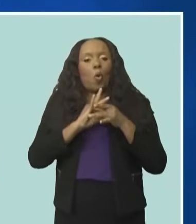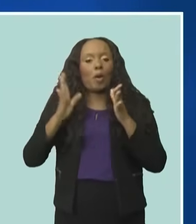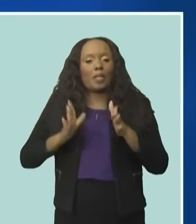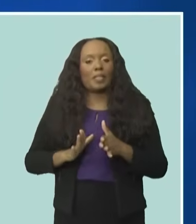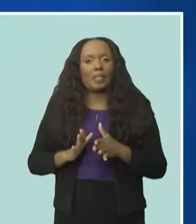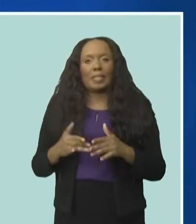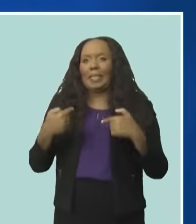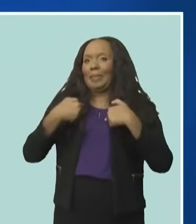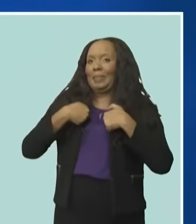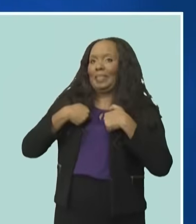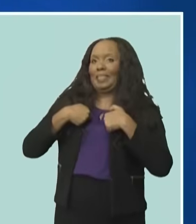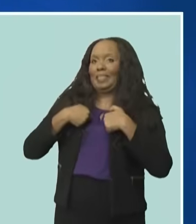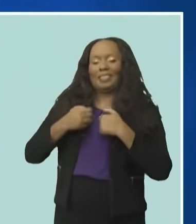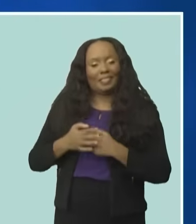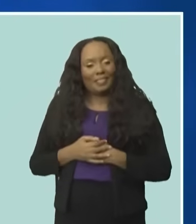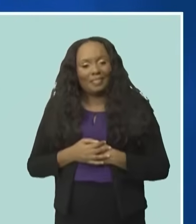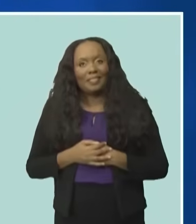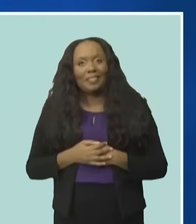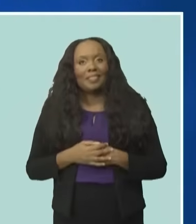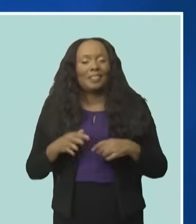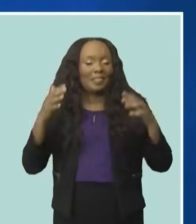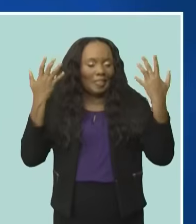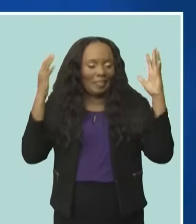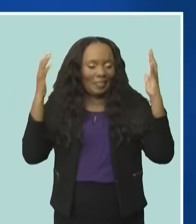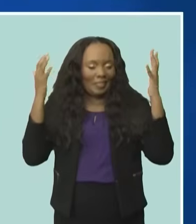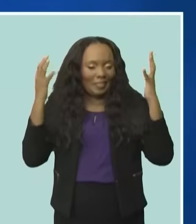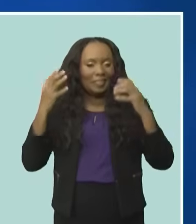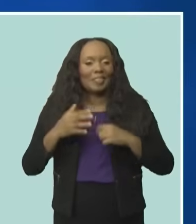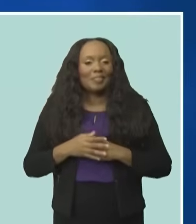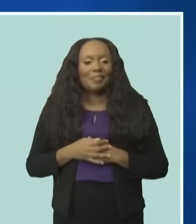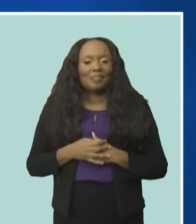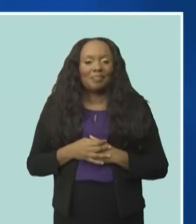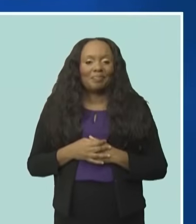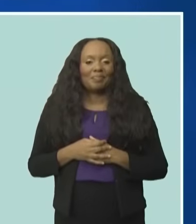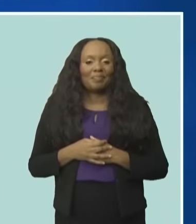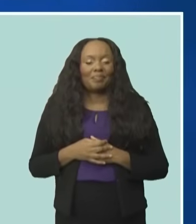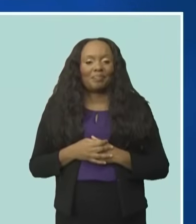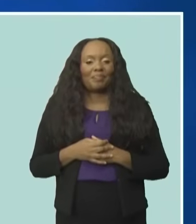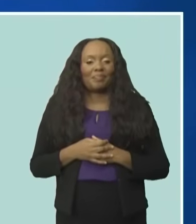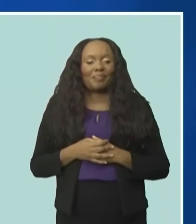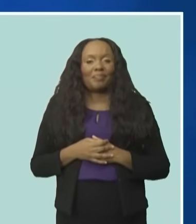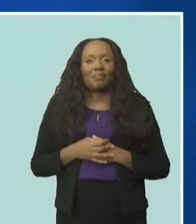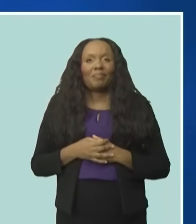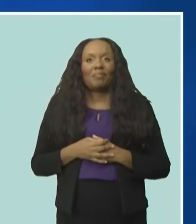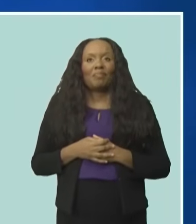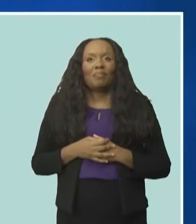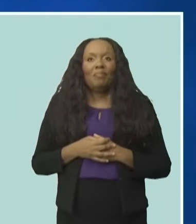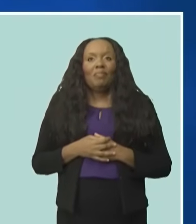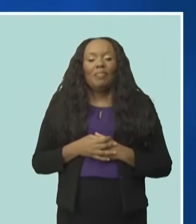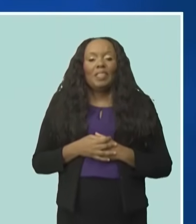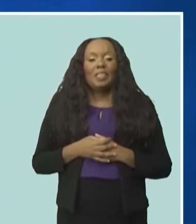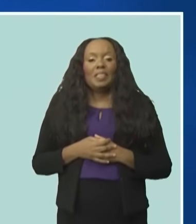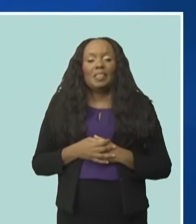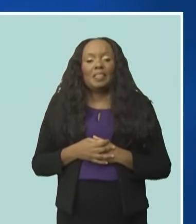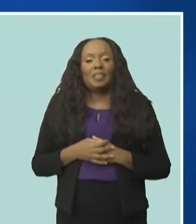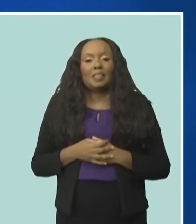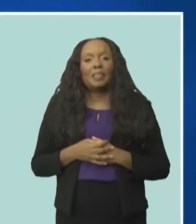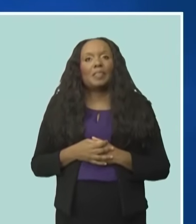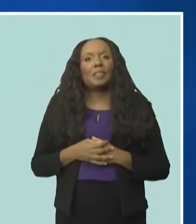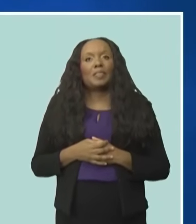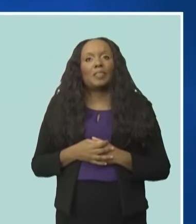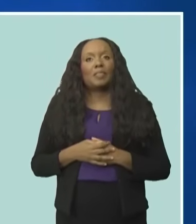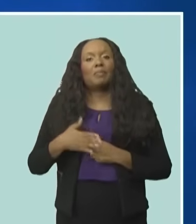Estrada Davis. My leadership was not just commendable, it